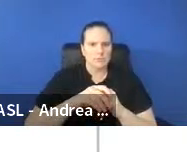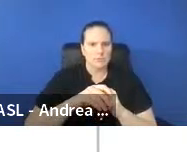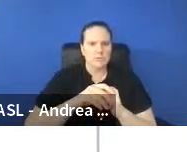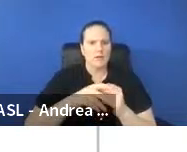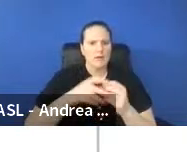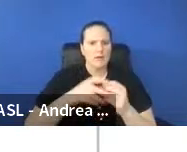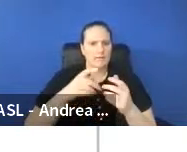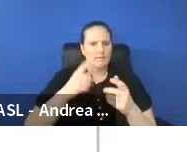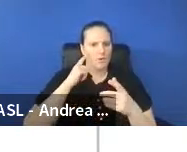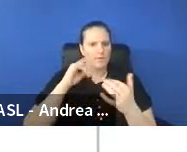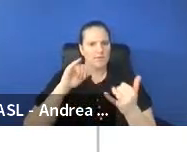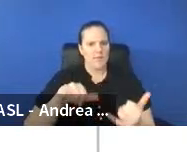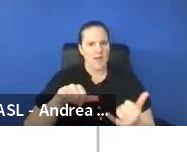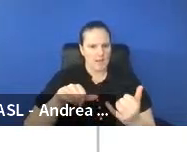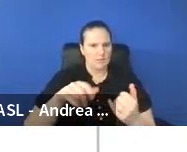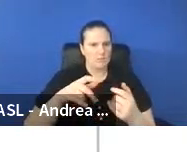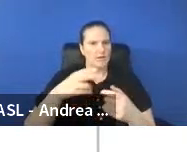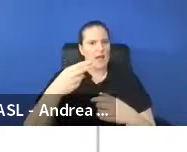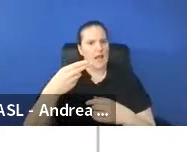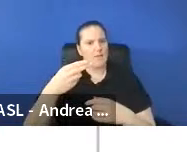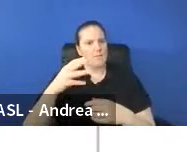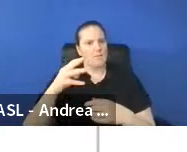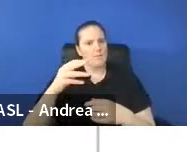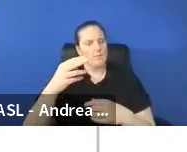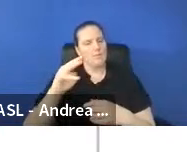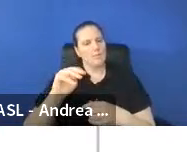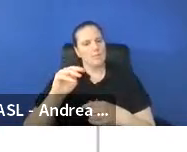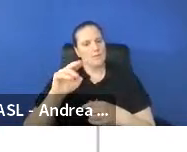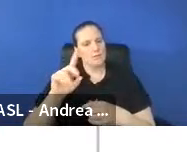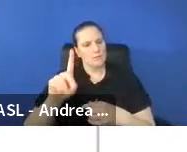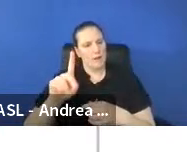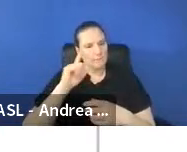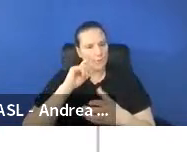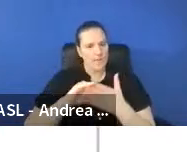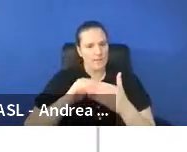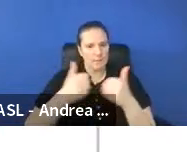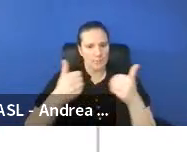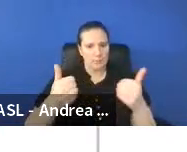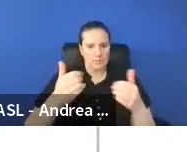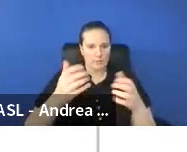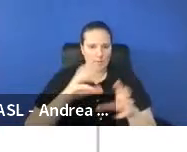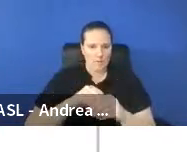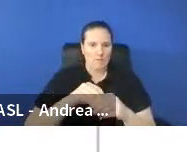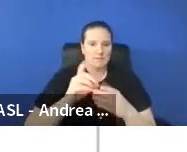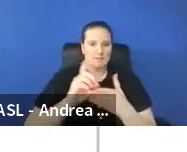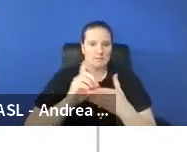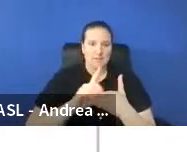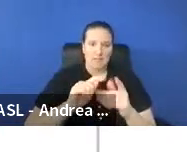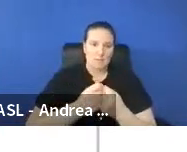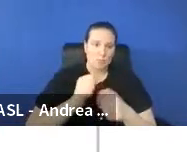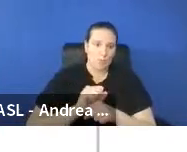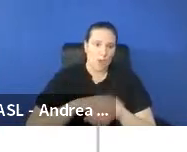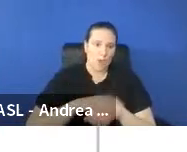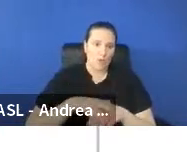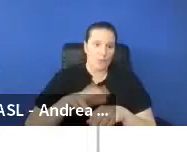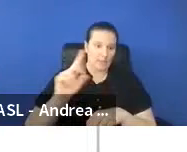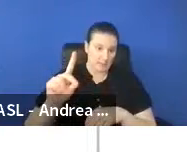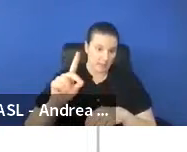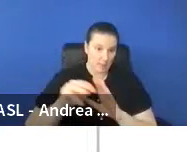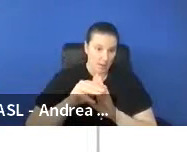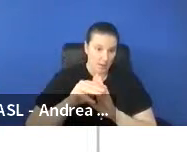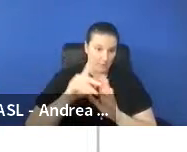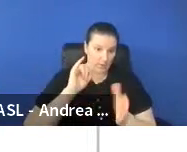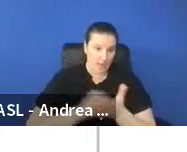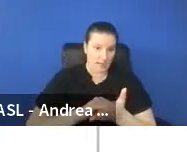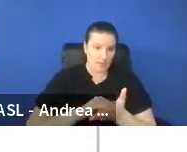Drive as a separate design component. The design team is working on the 3D models for those, and we